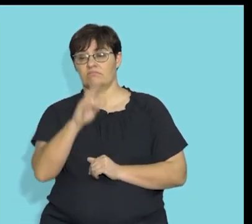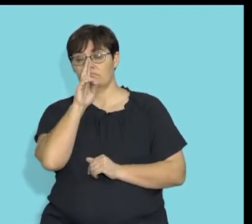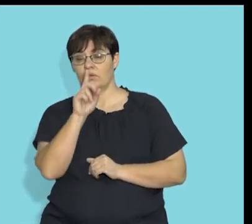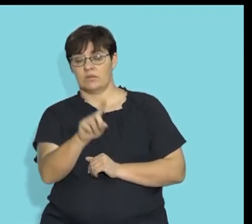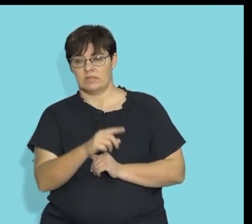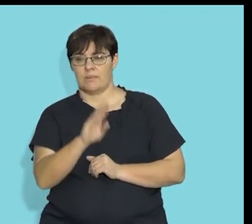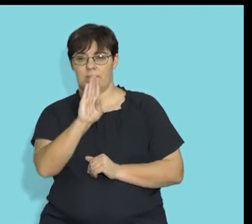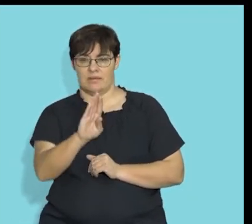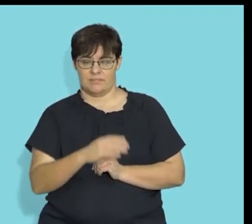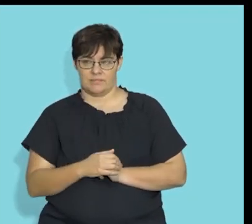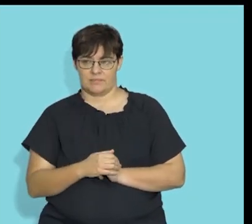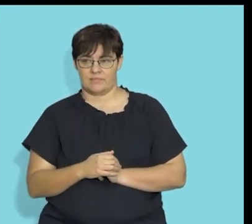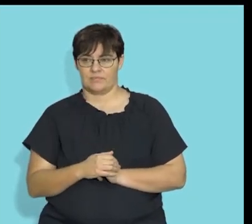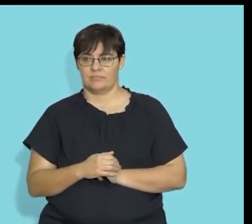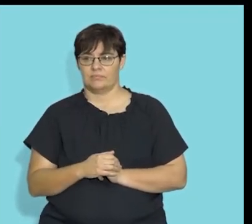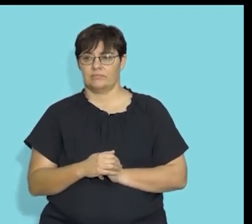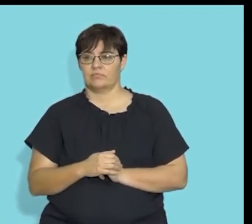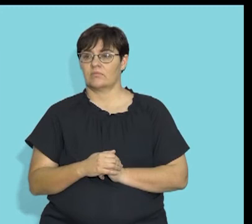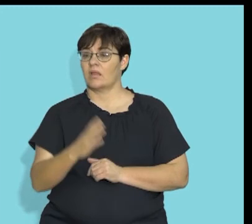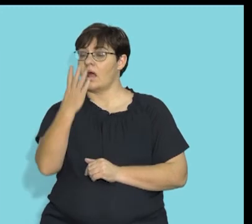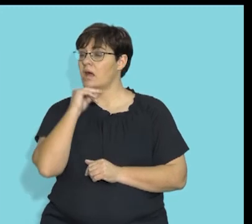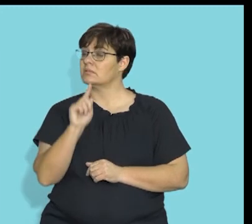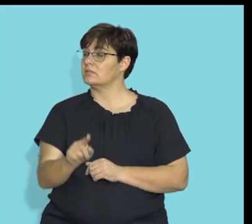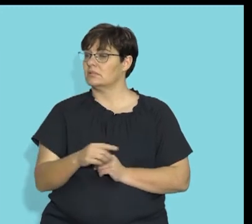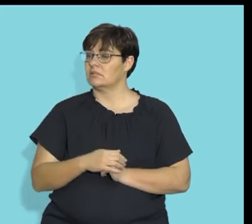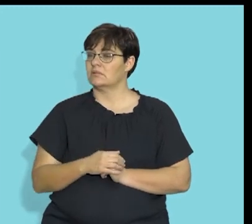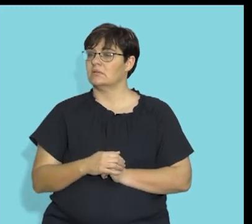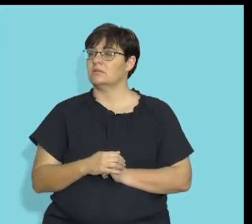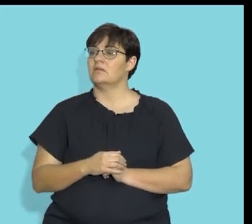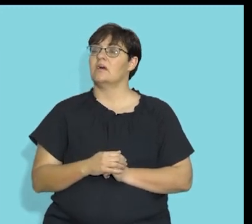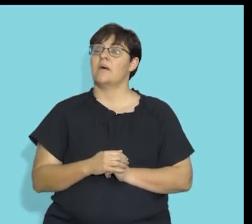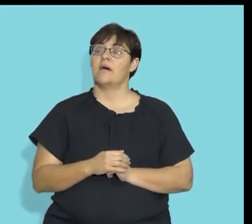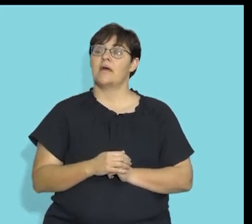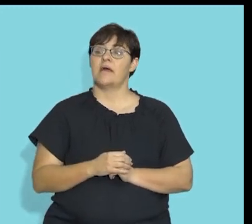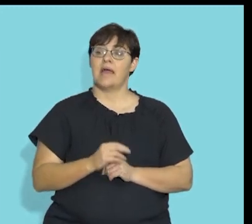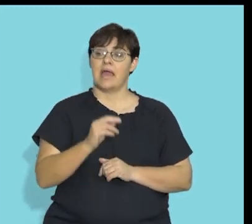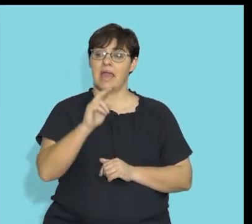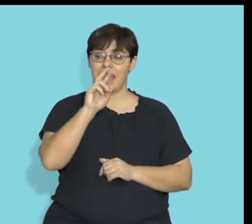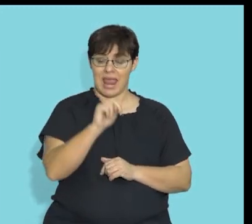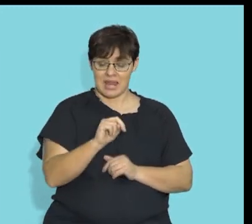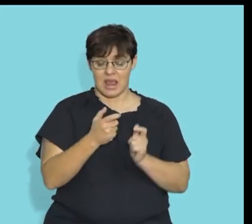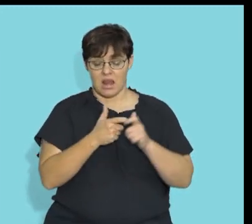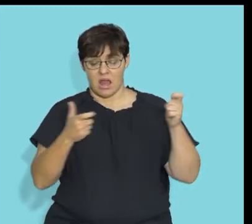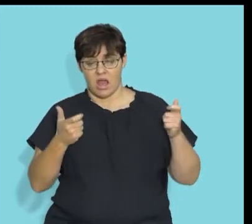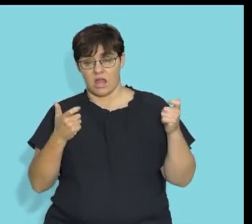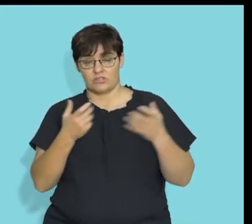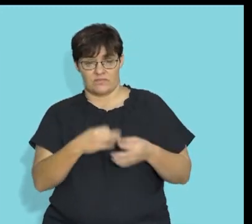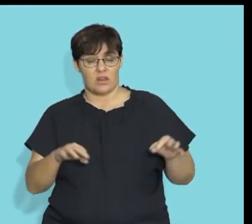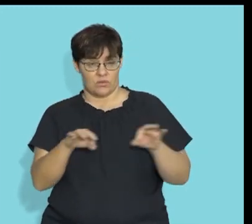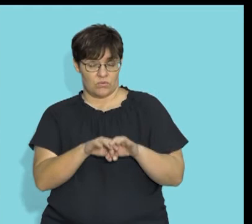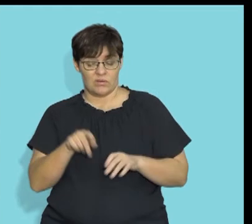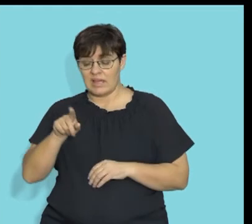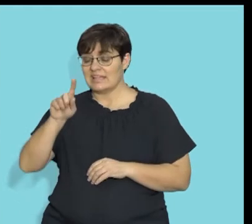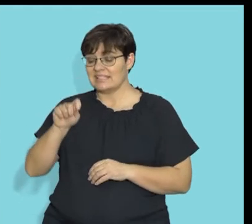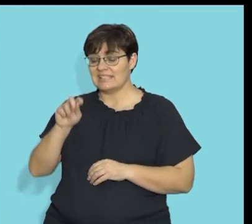Great, let's have a look at B. So I'm now asked to determine the largest value of n for